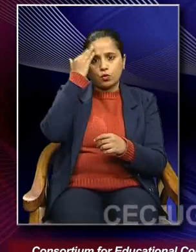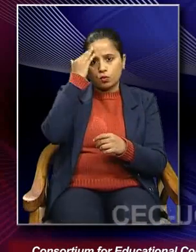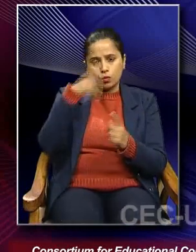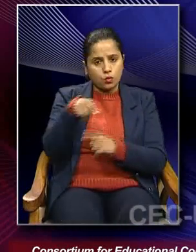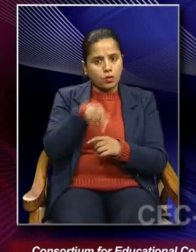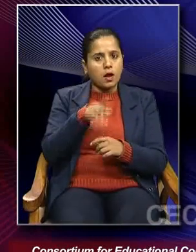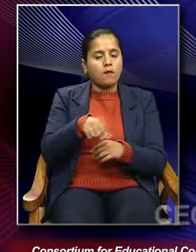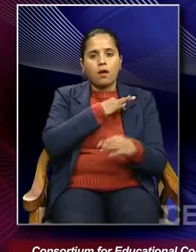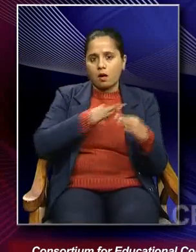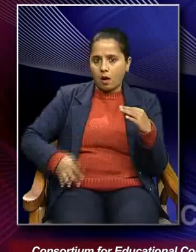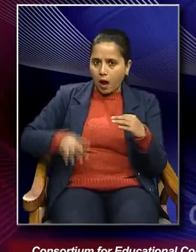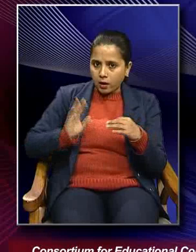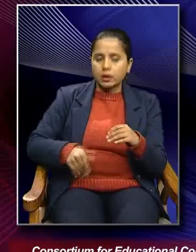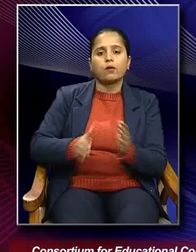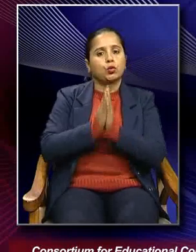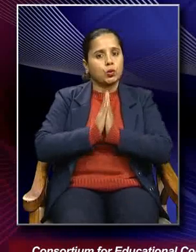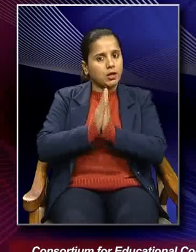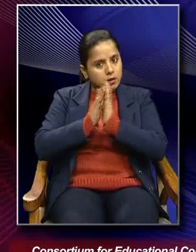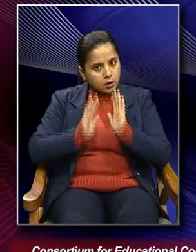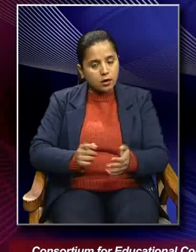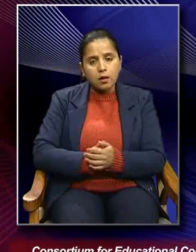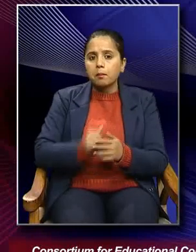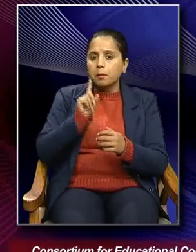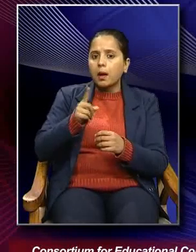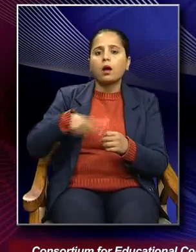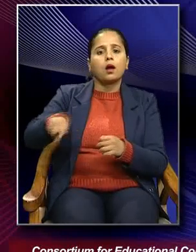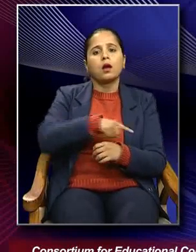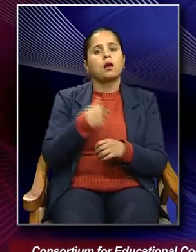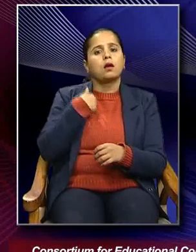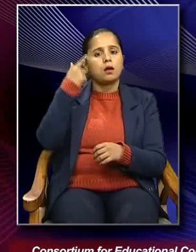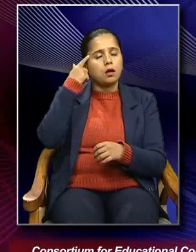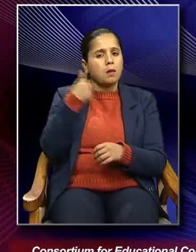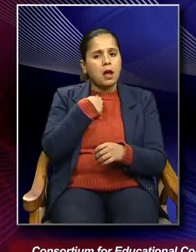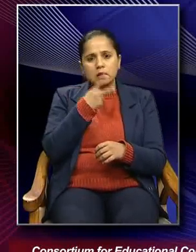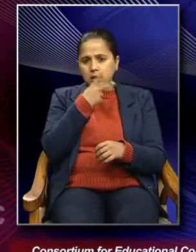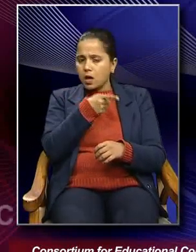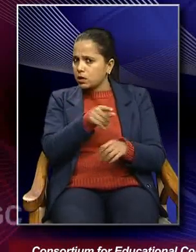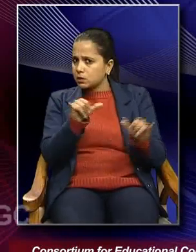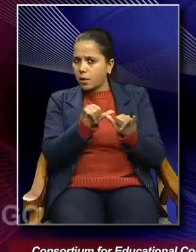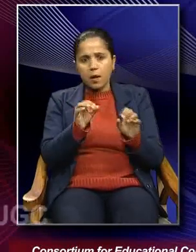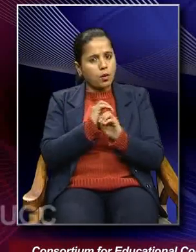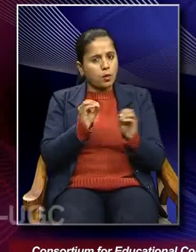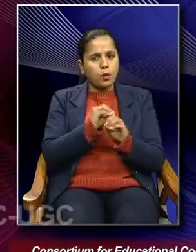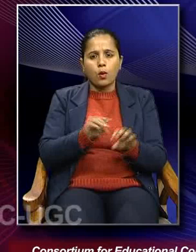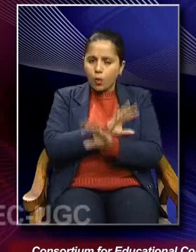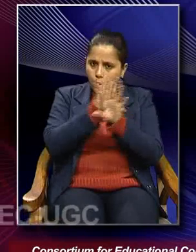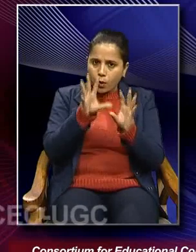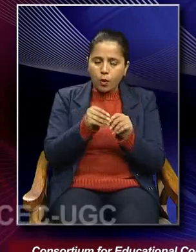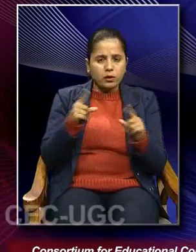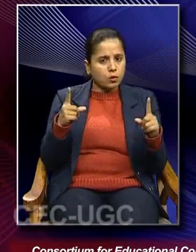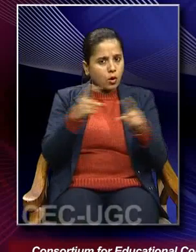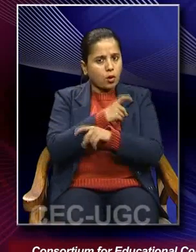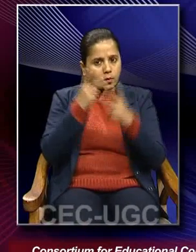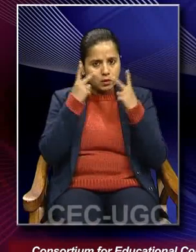caste system, there is religion, but we are not familiar with the entire complex